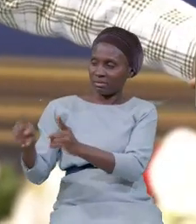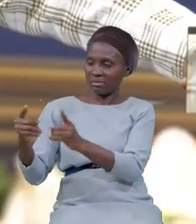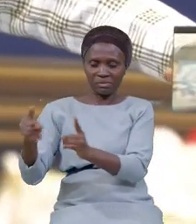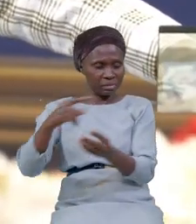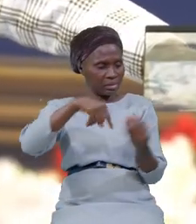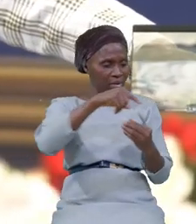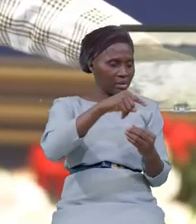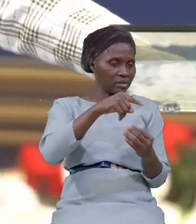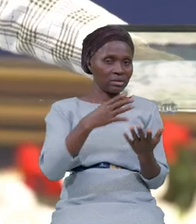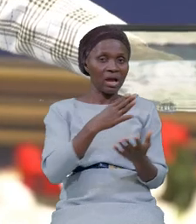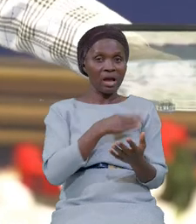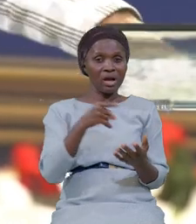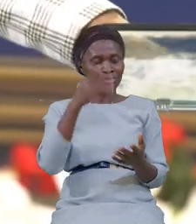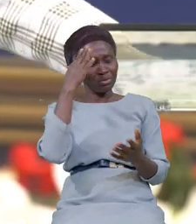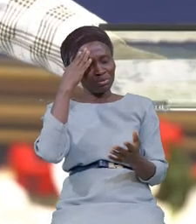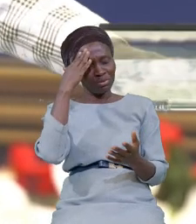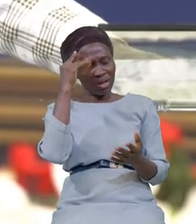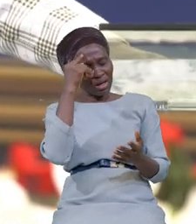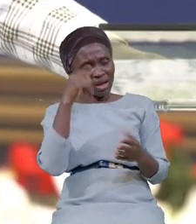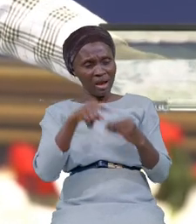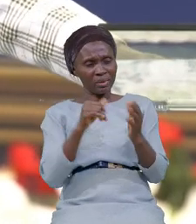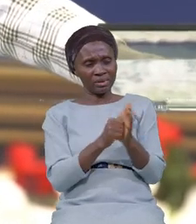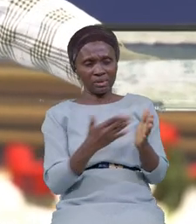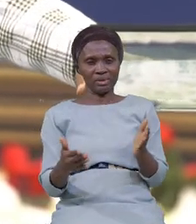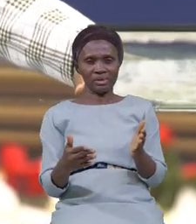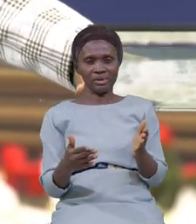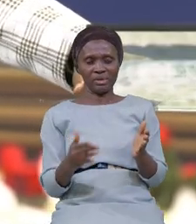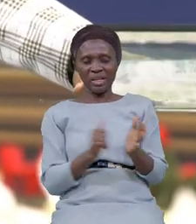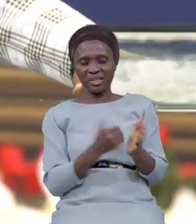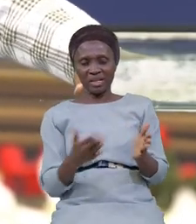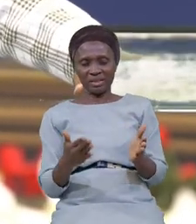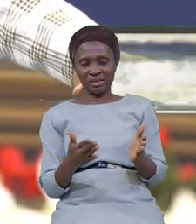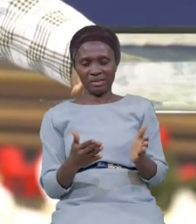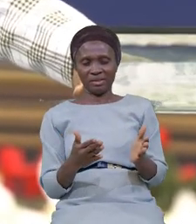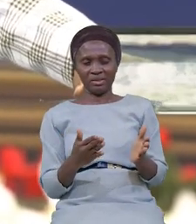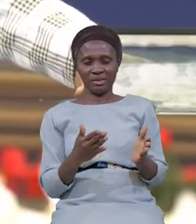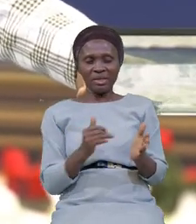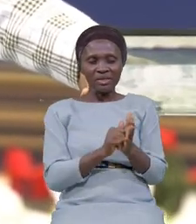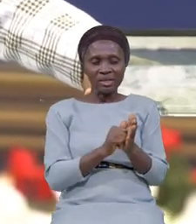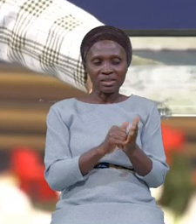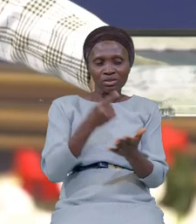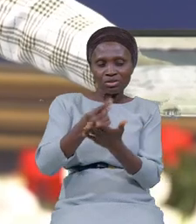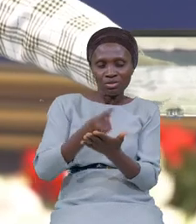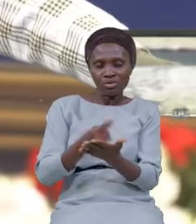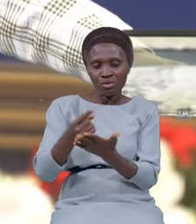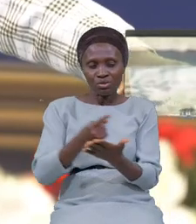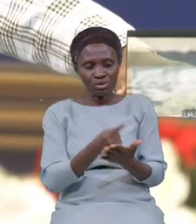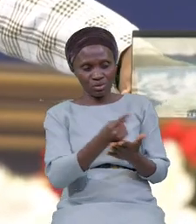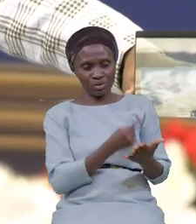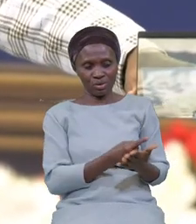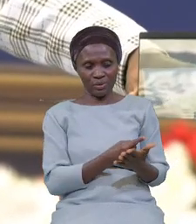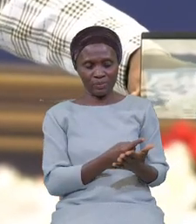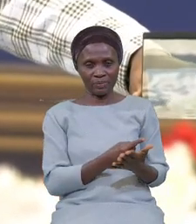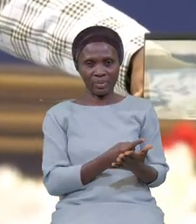the table eating, and you don't have any other discussion except the discussion on